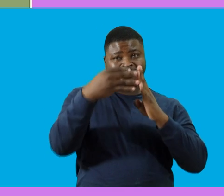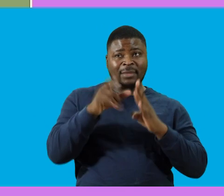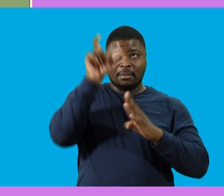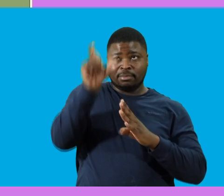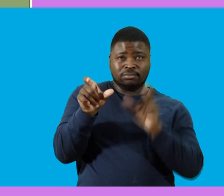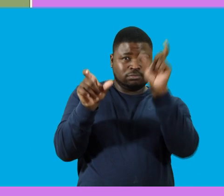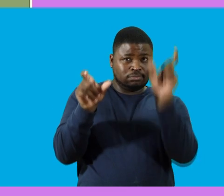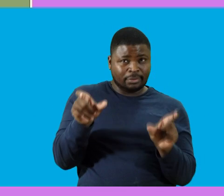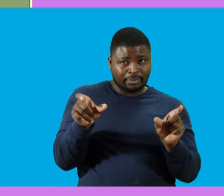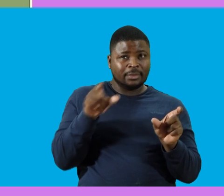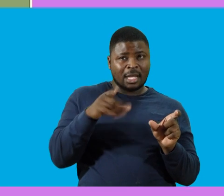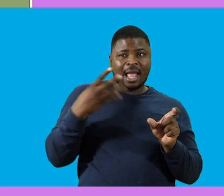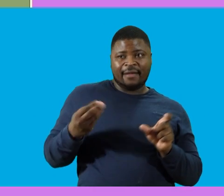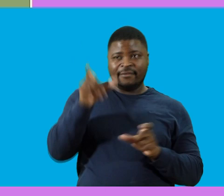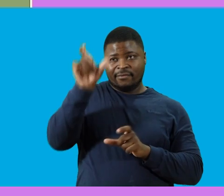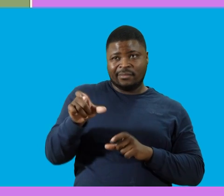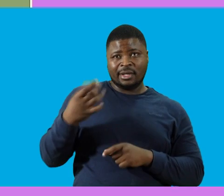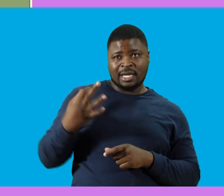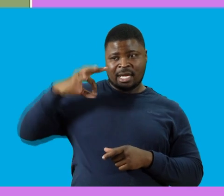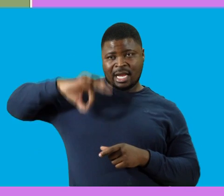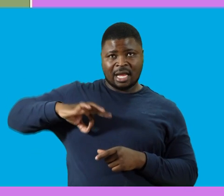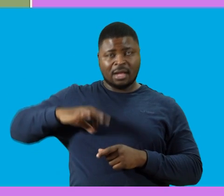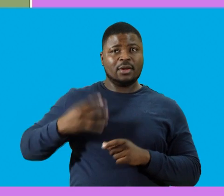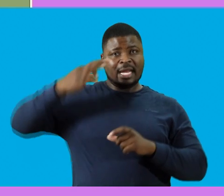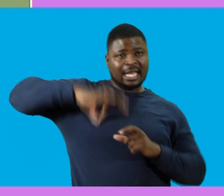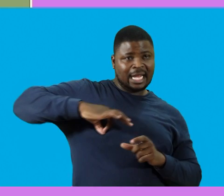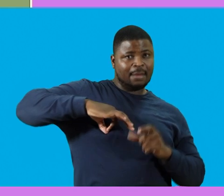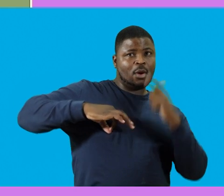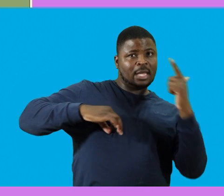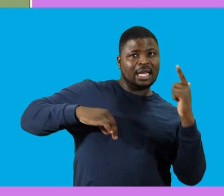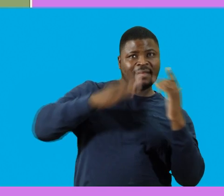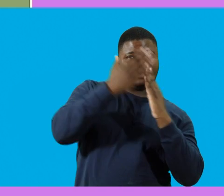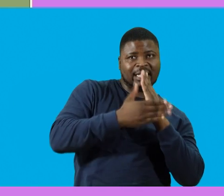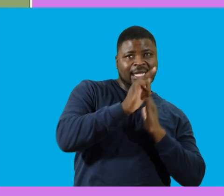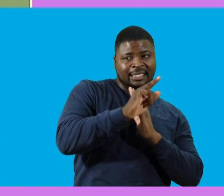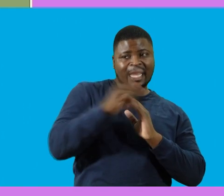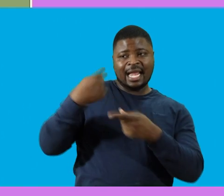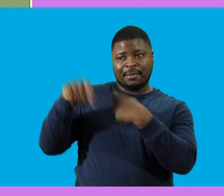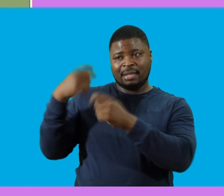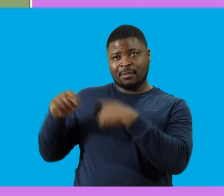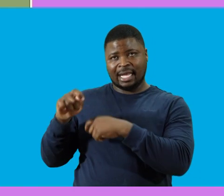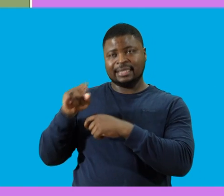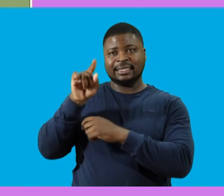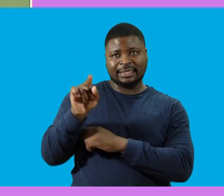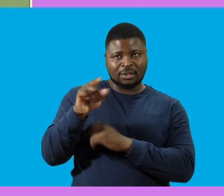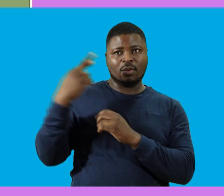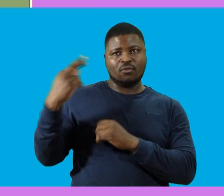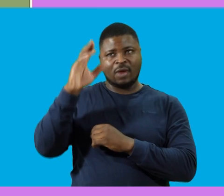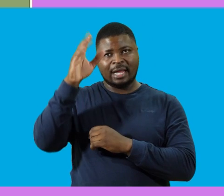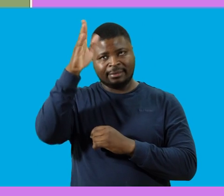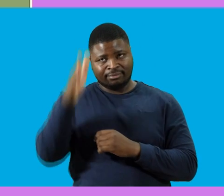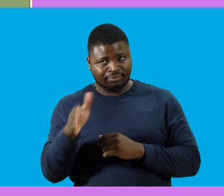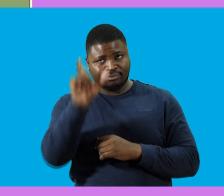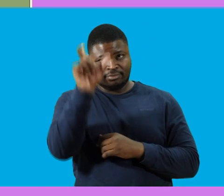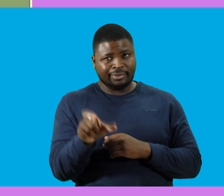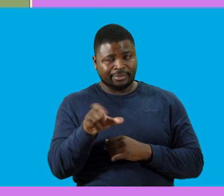two columns. Your income is on the left-hand side and your expenses on the right.